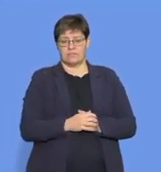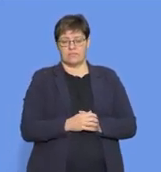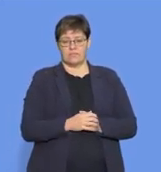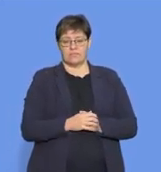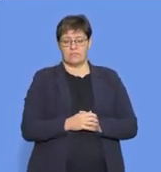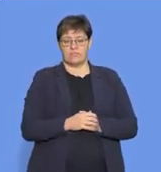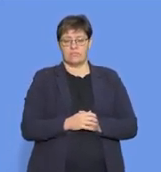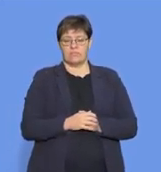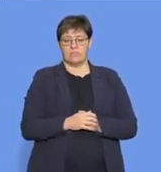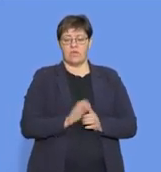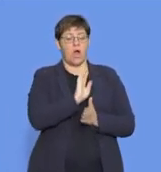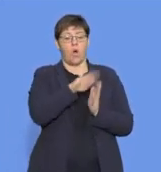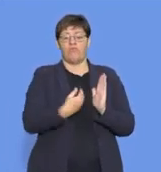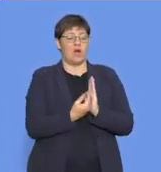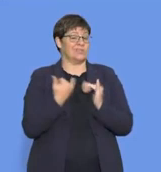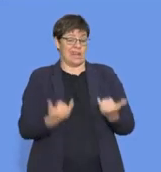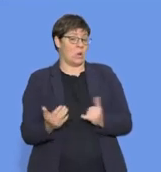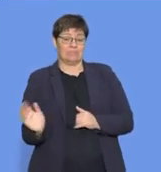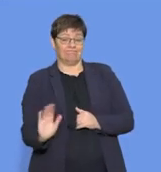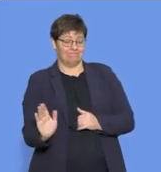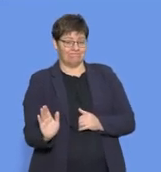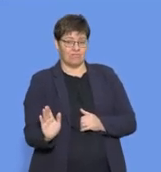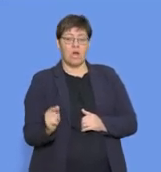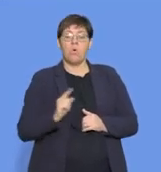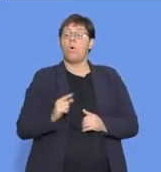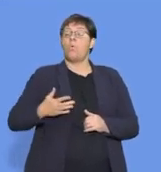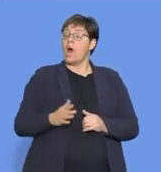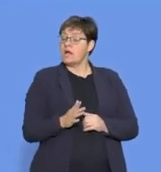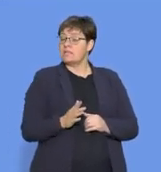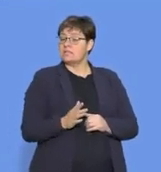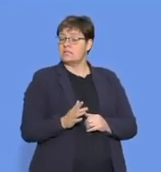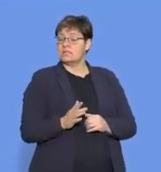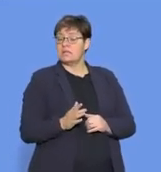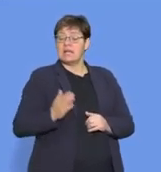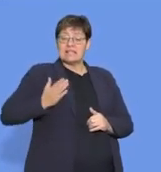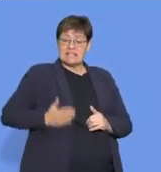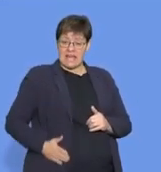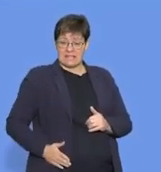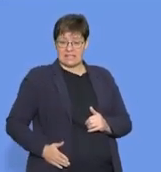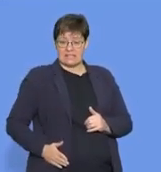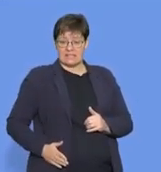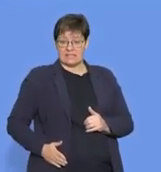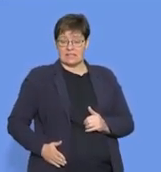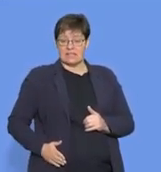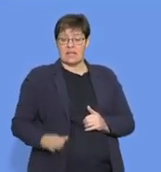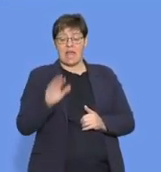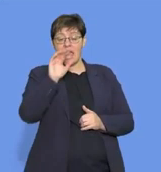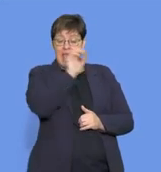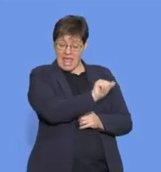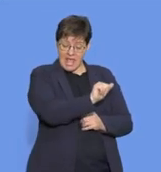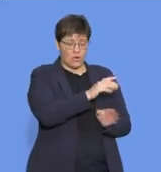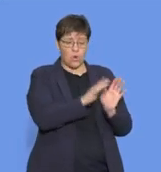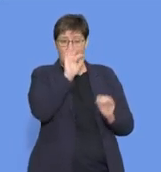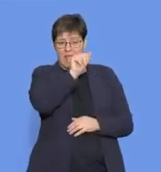149,429. And we're not going to round this off right now. Remember, we're looking for the side, the length for A, not